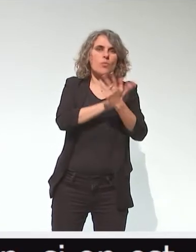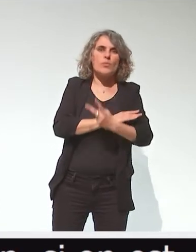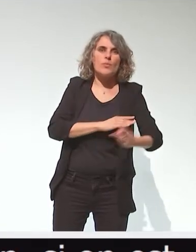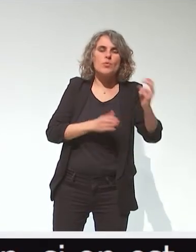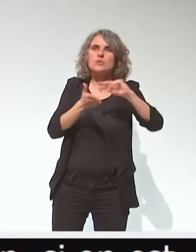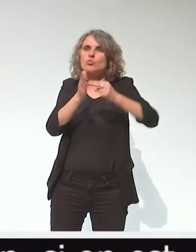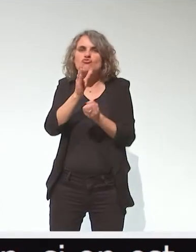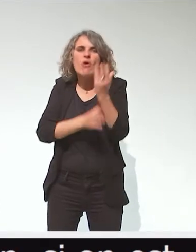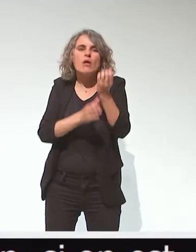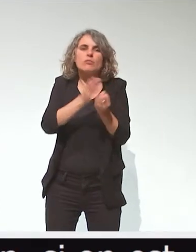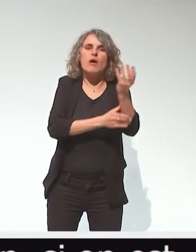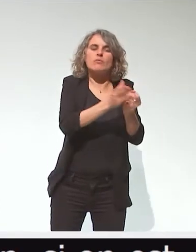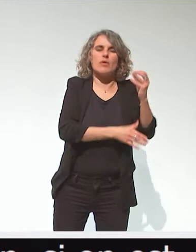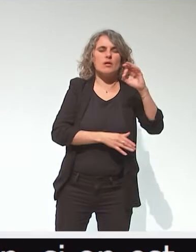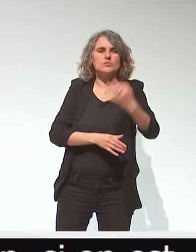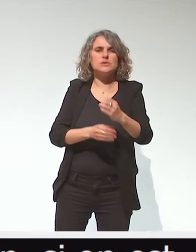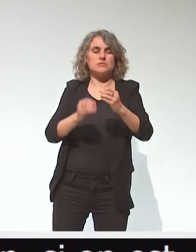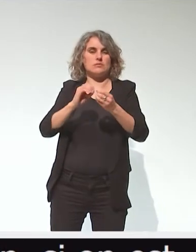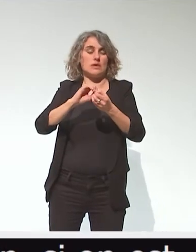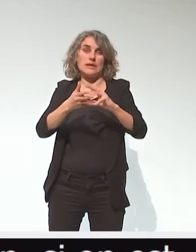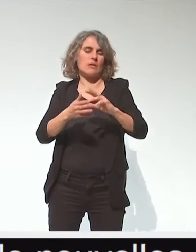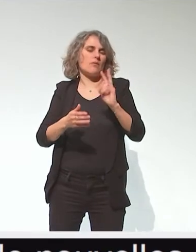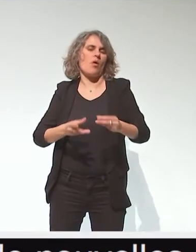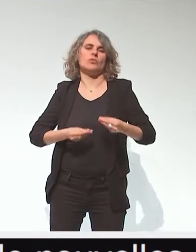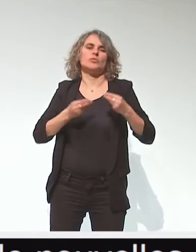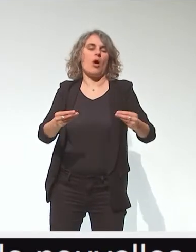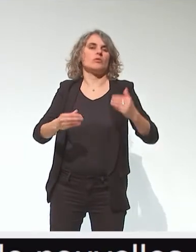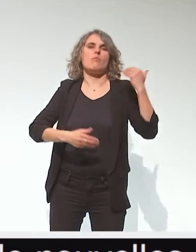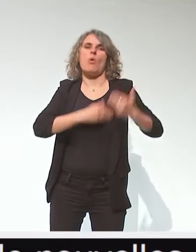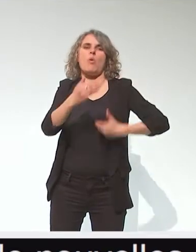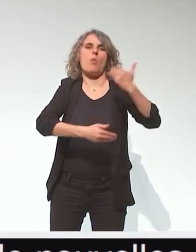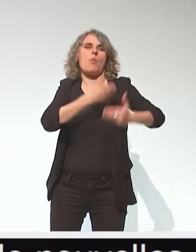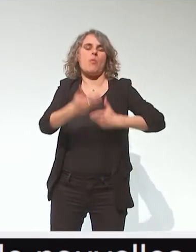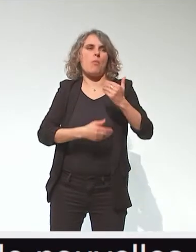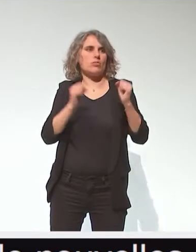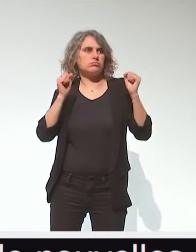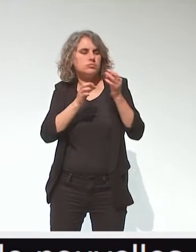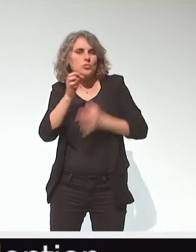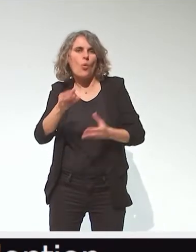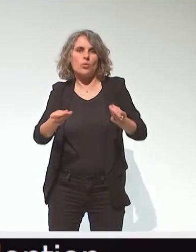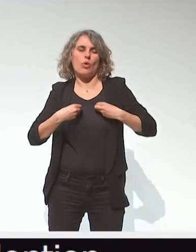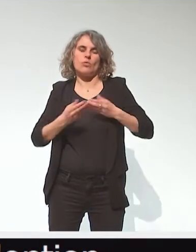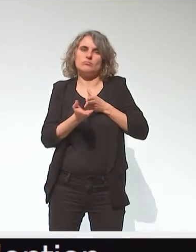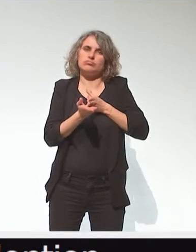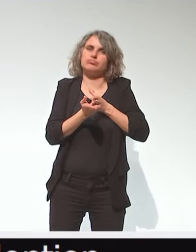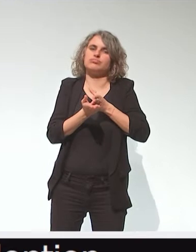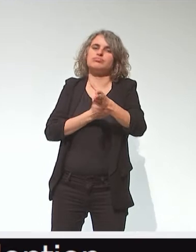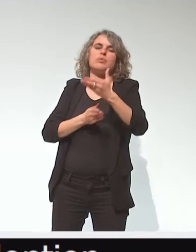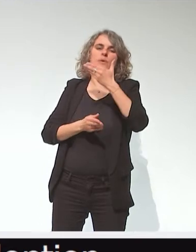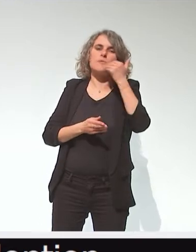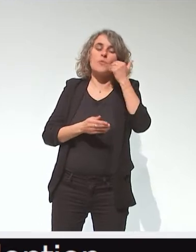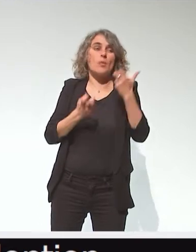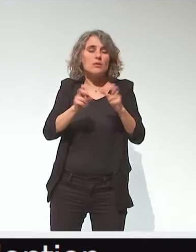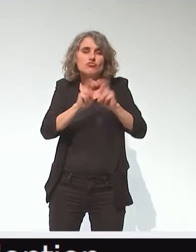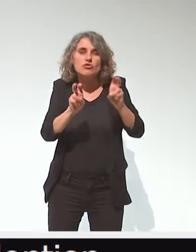say, horizon for some of the job seekers with disability. Integrating people with